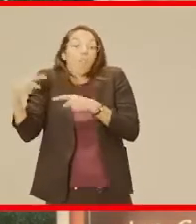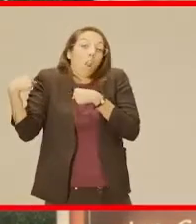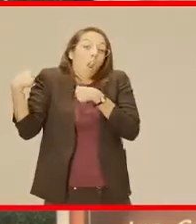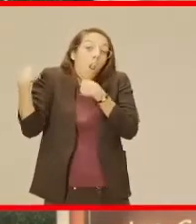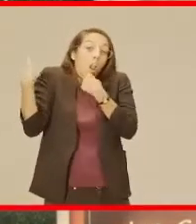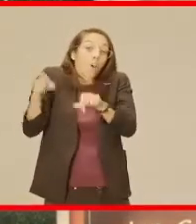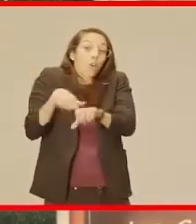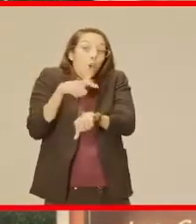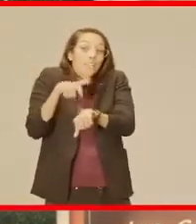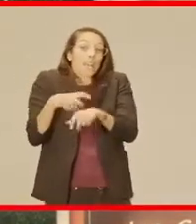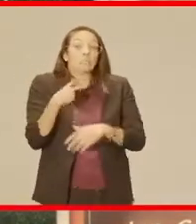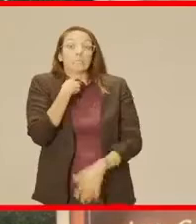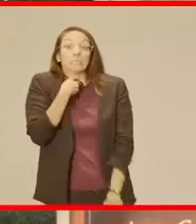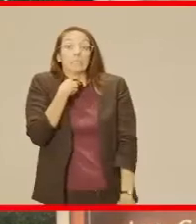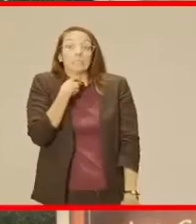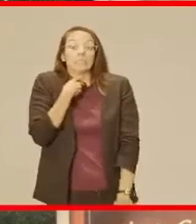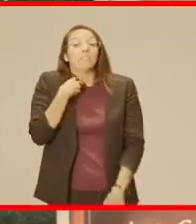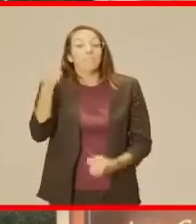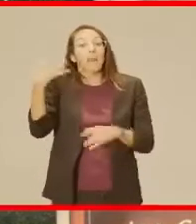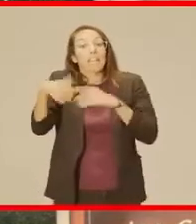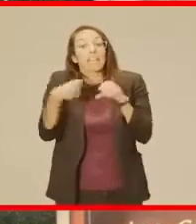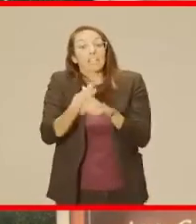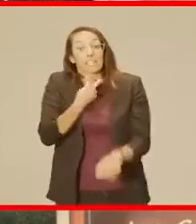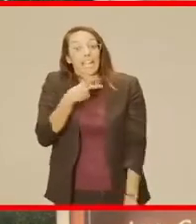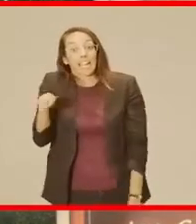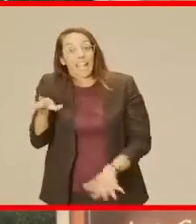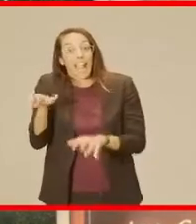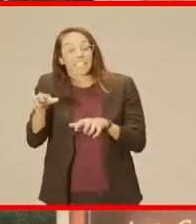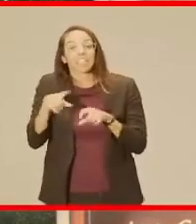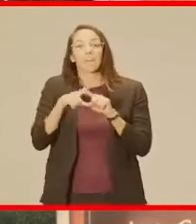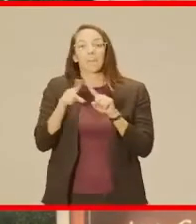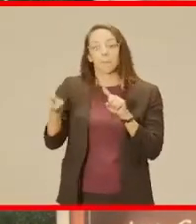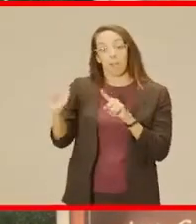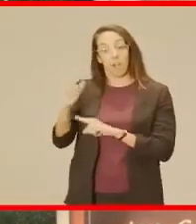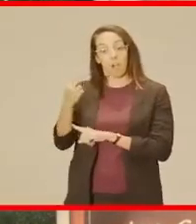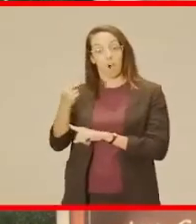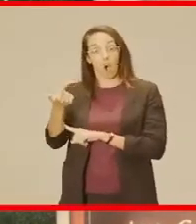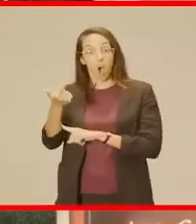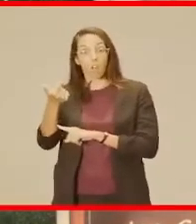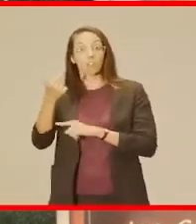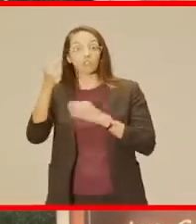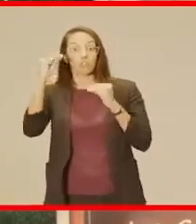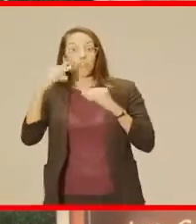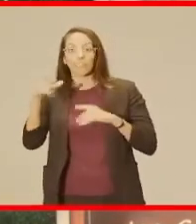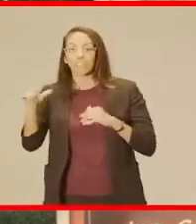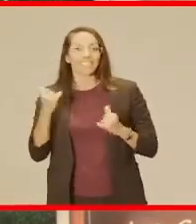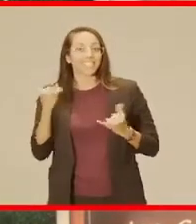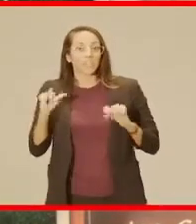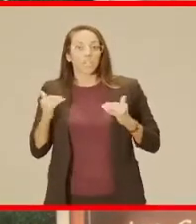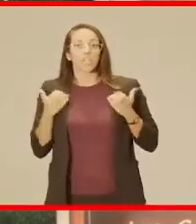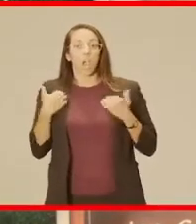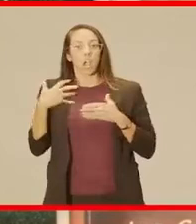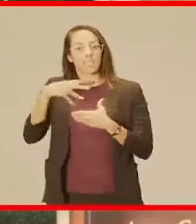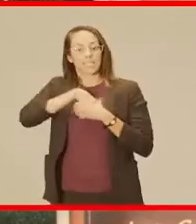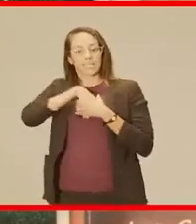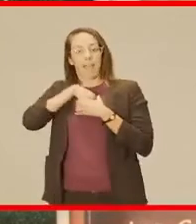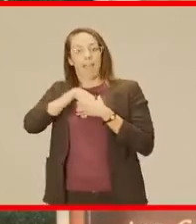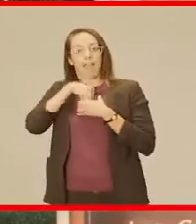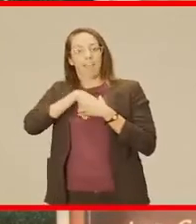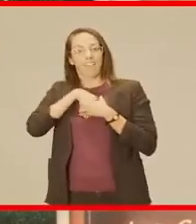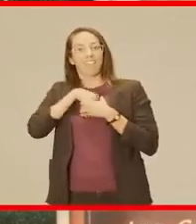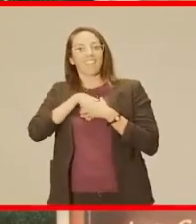Chronologically, that makes him pretty old. But he's still a young boy who often